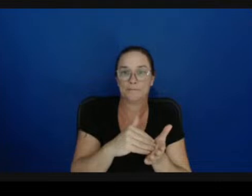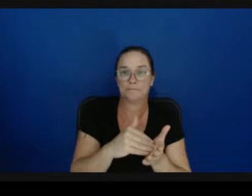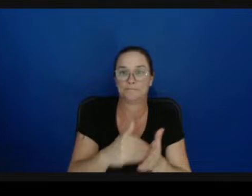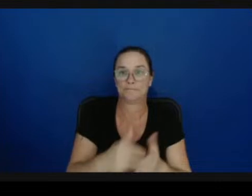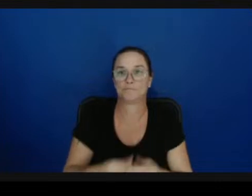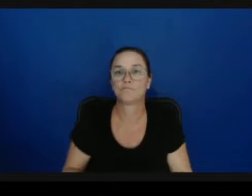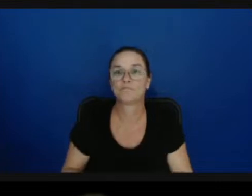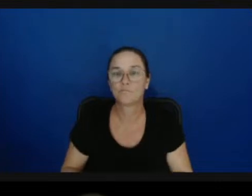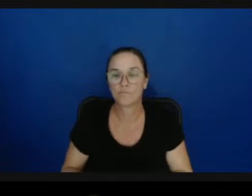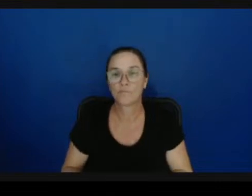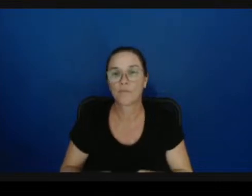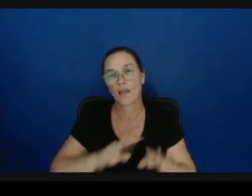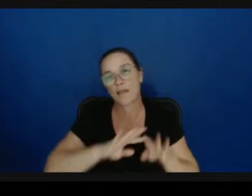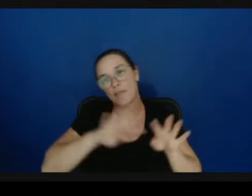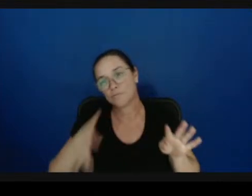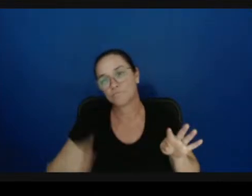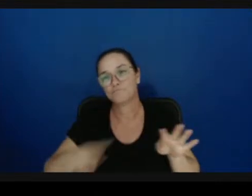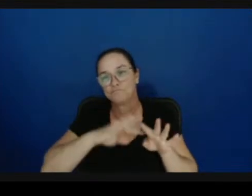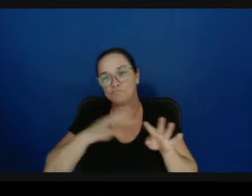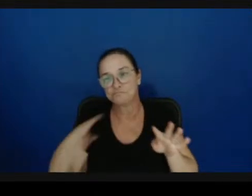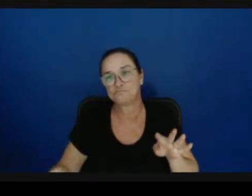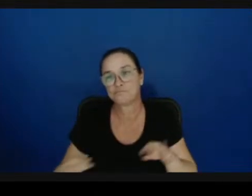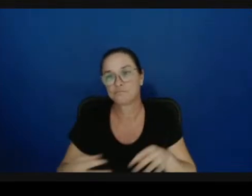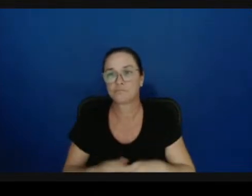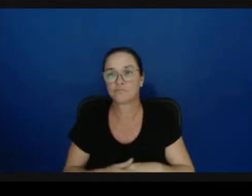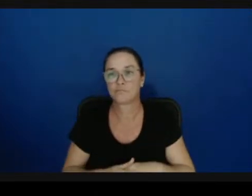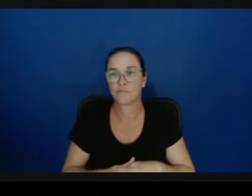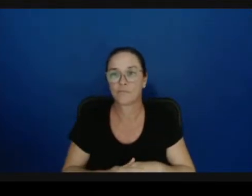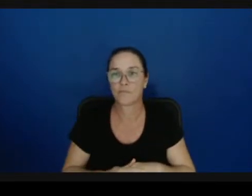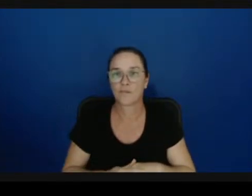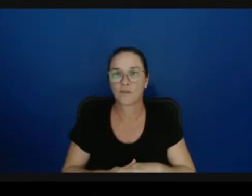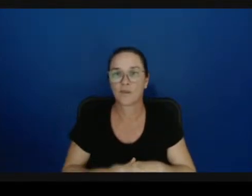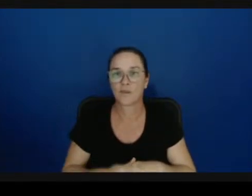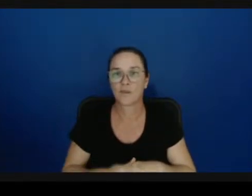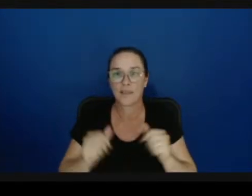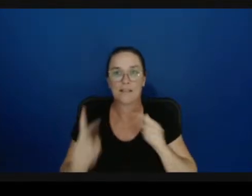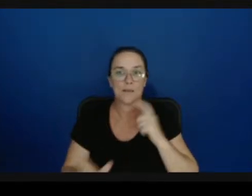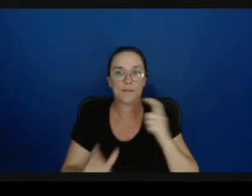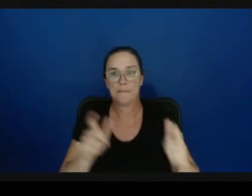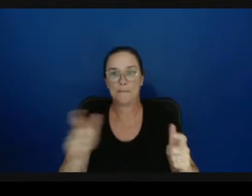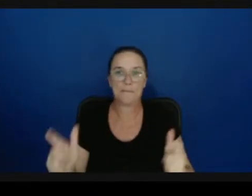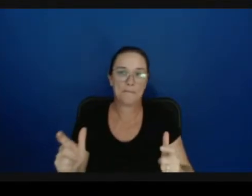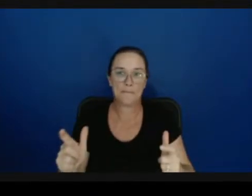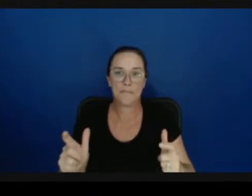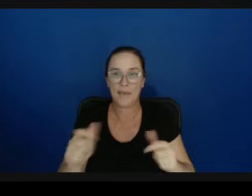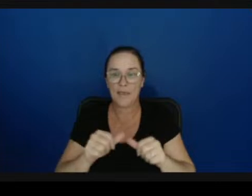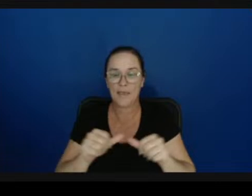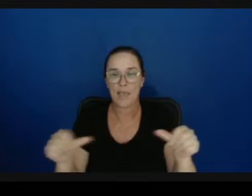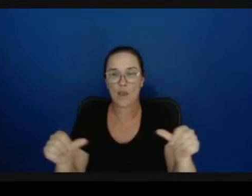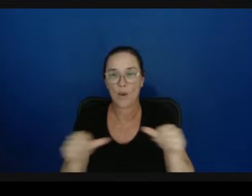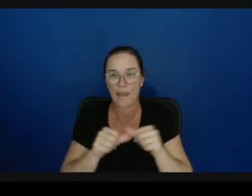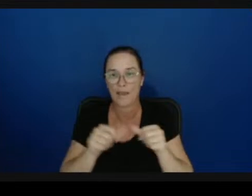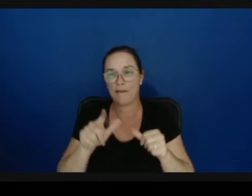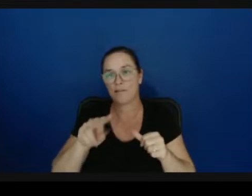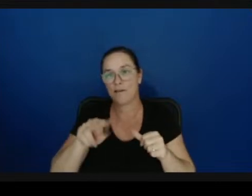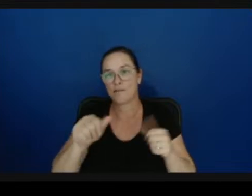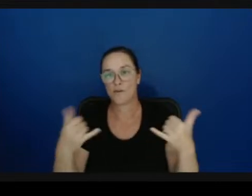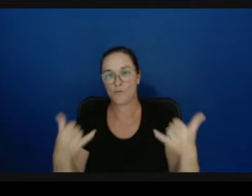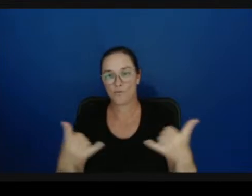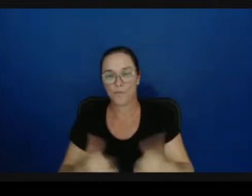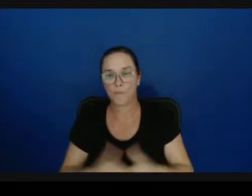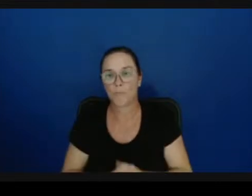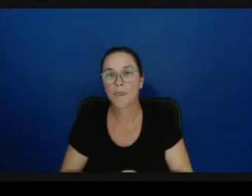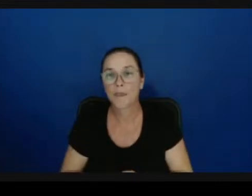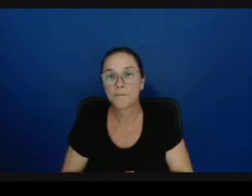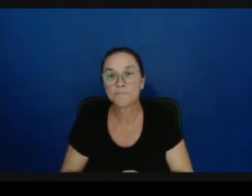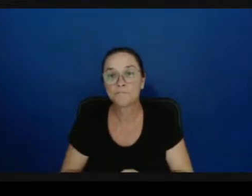which then pours in, and you can see this much larger footprint of lava on the crater floor at this point in time. And similarly,